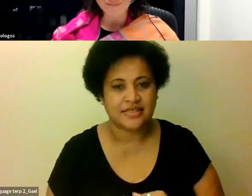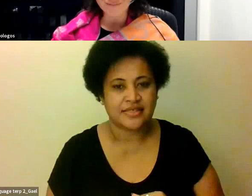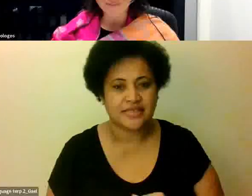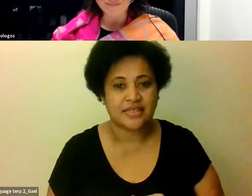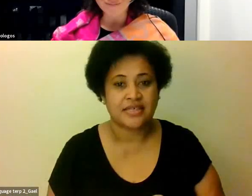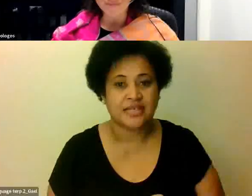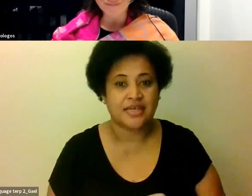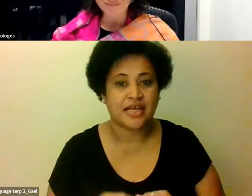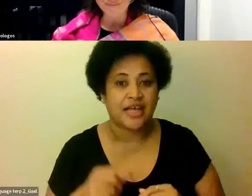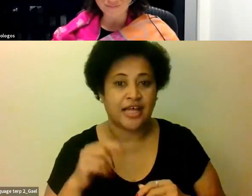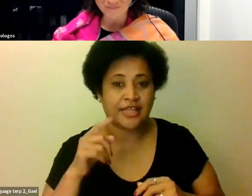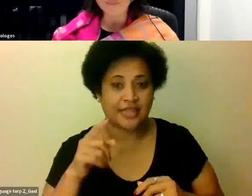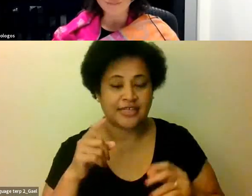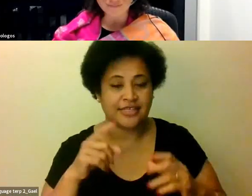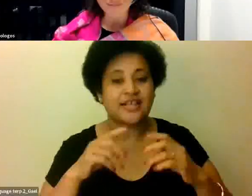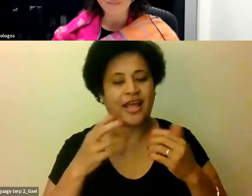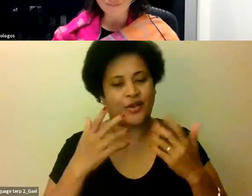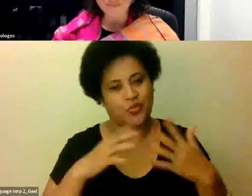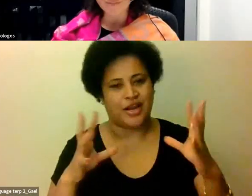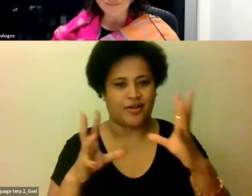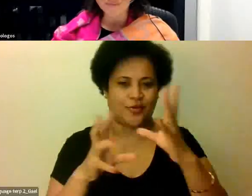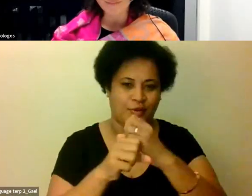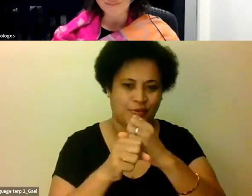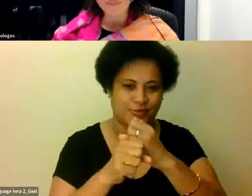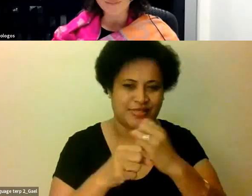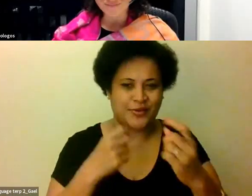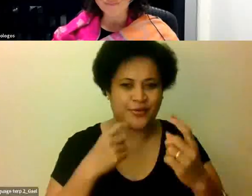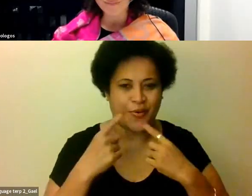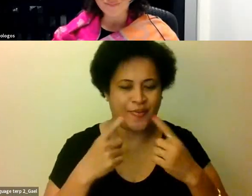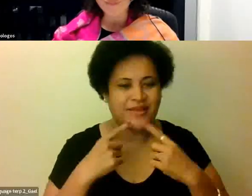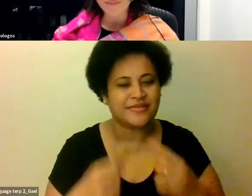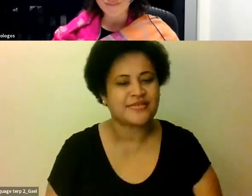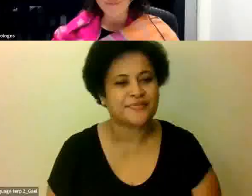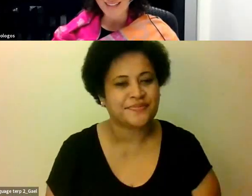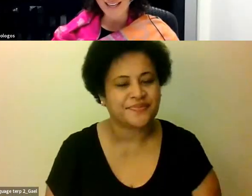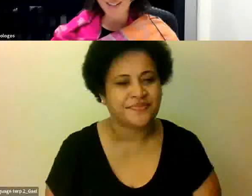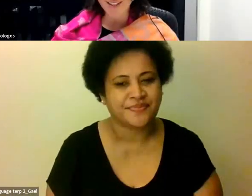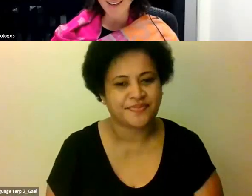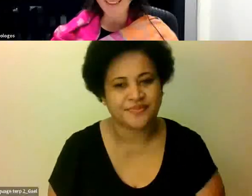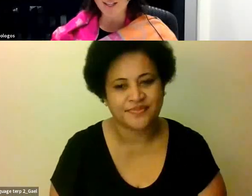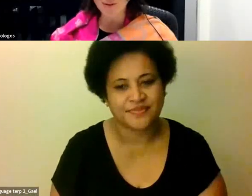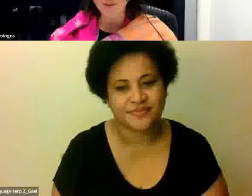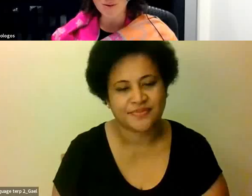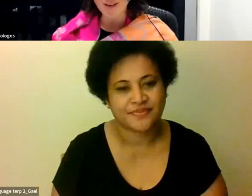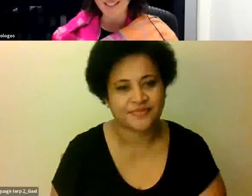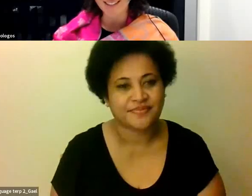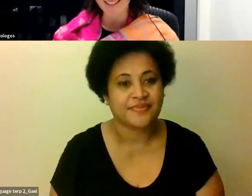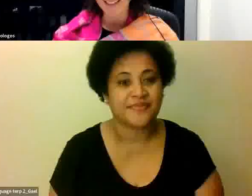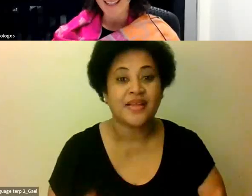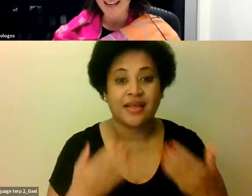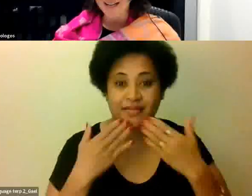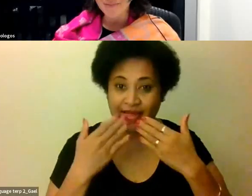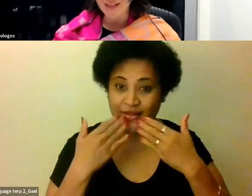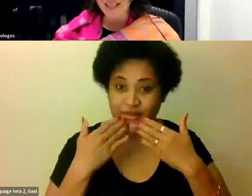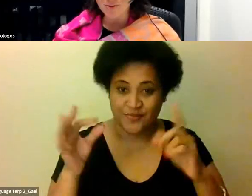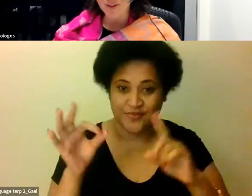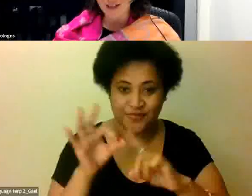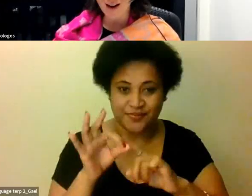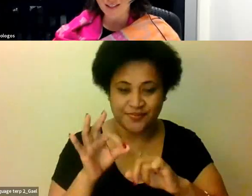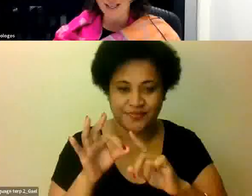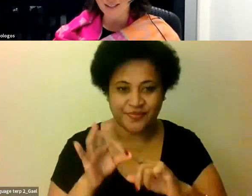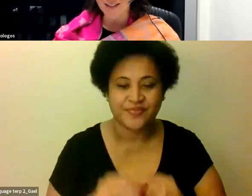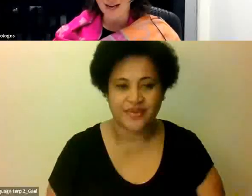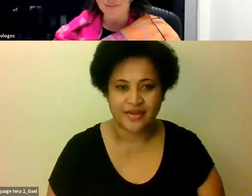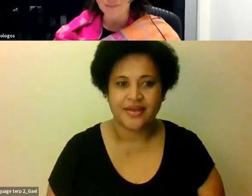might be our closing comments in a way, right? So please. Thank you. And thank you for the question. It's